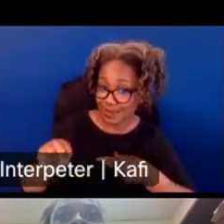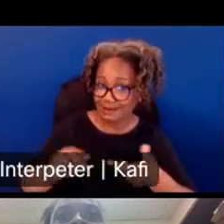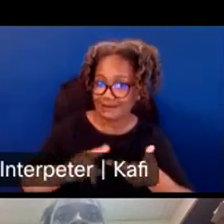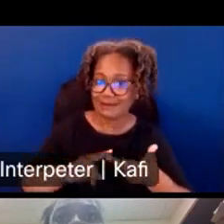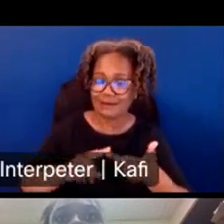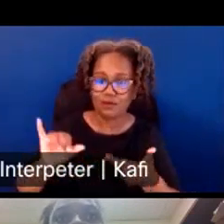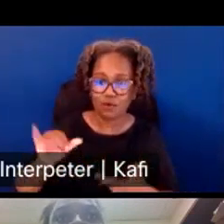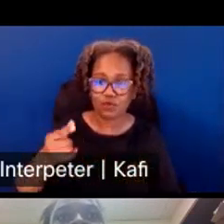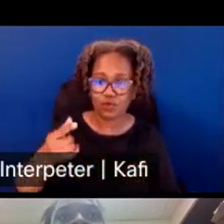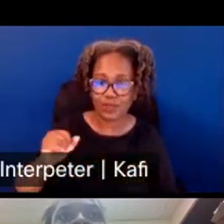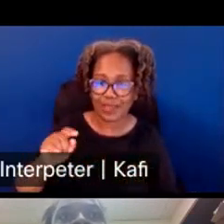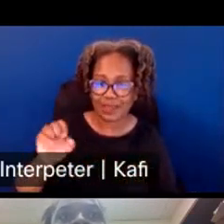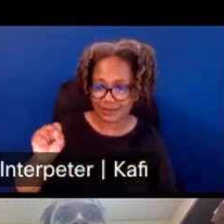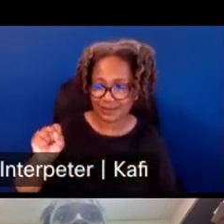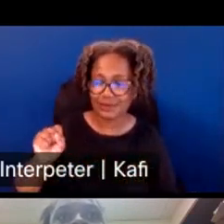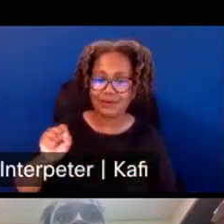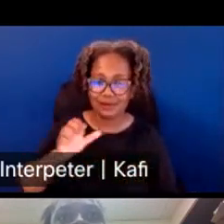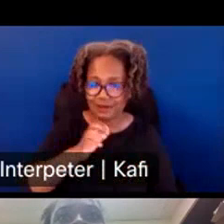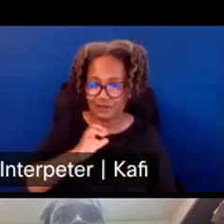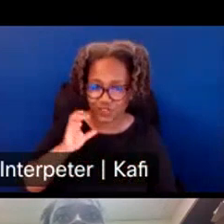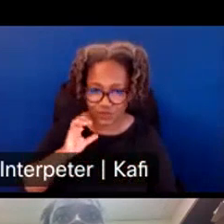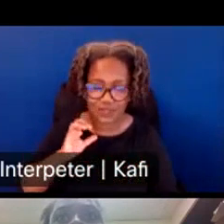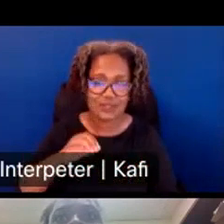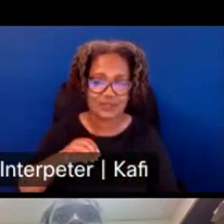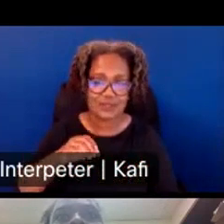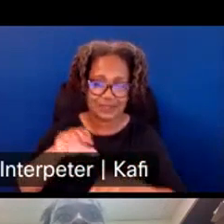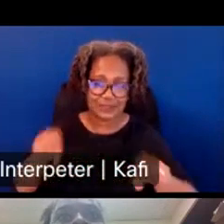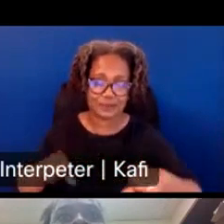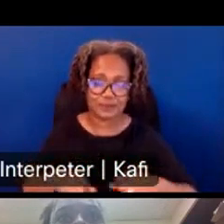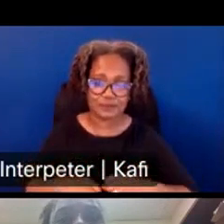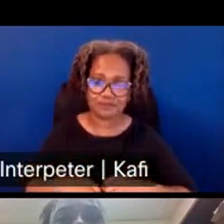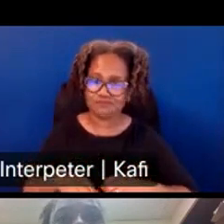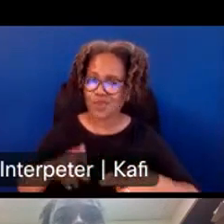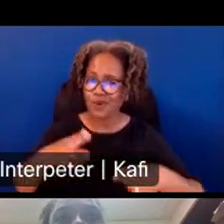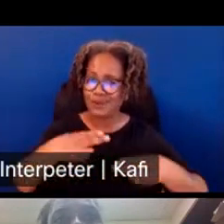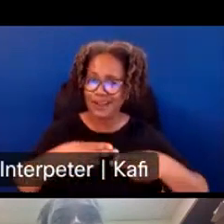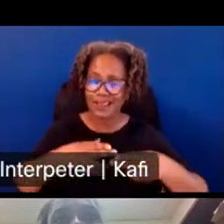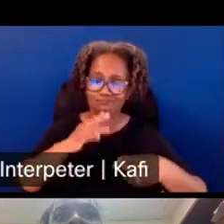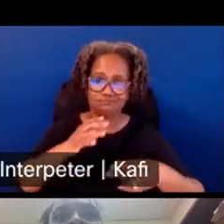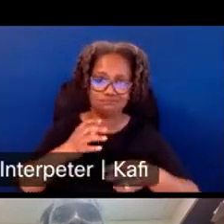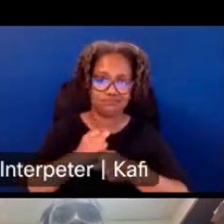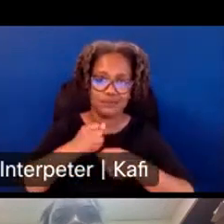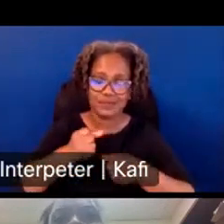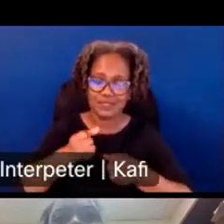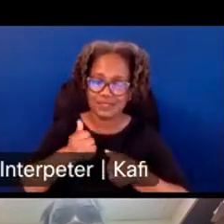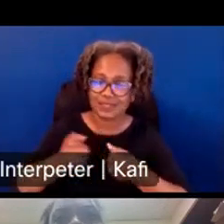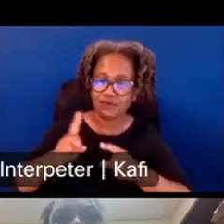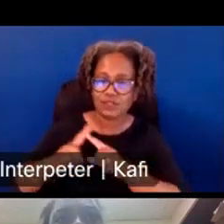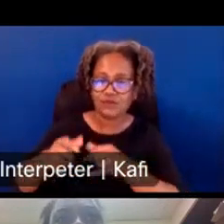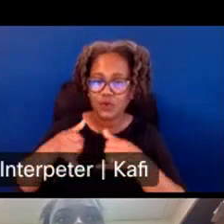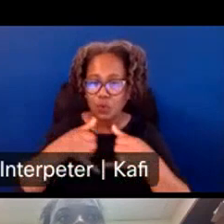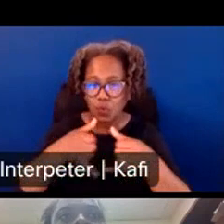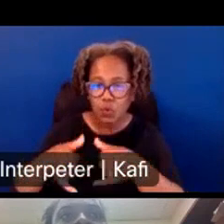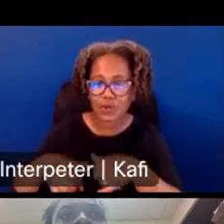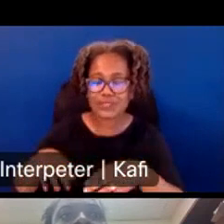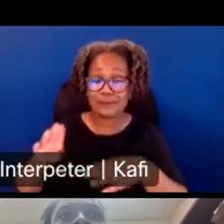received numerous recognitions and awards for outstanding achievements, business, humanitarianism, and in design and